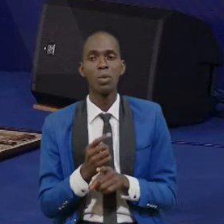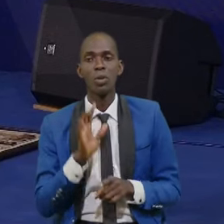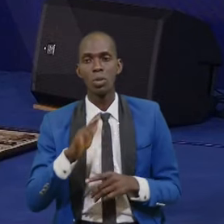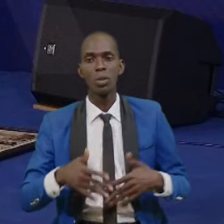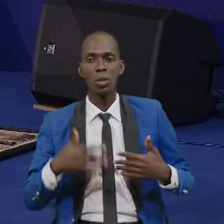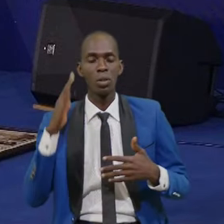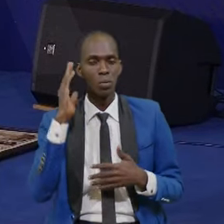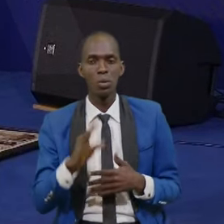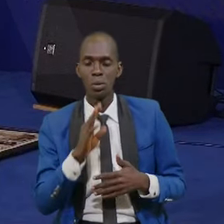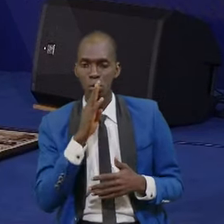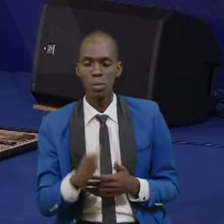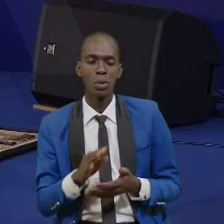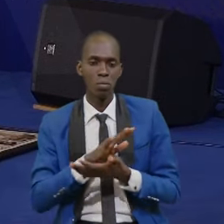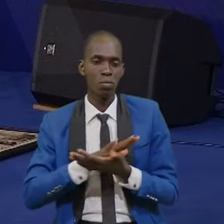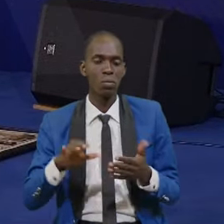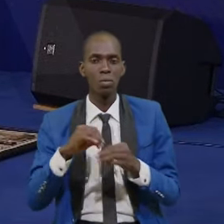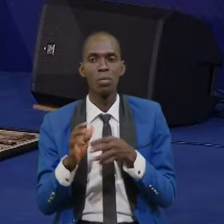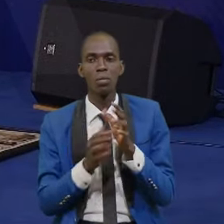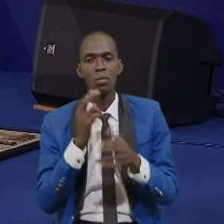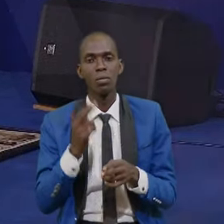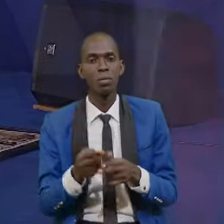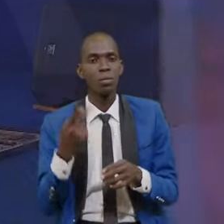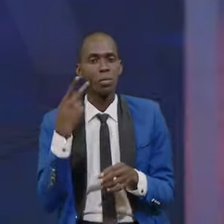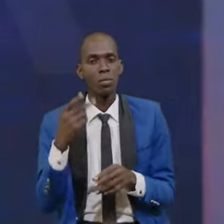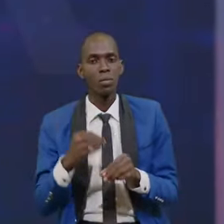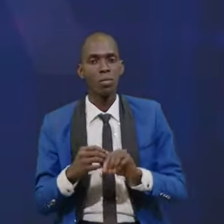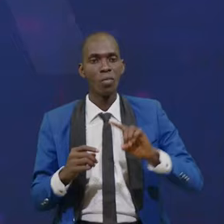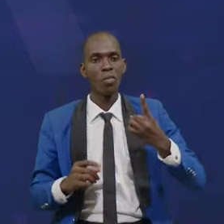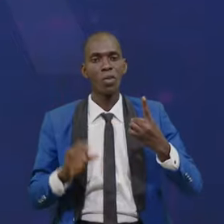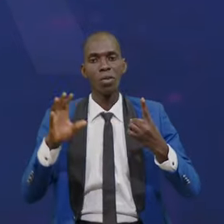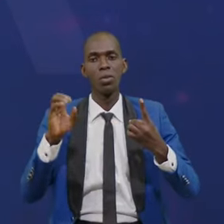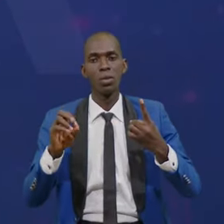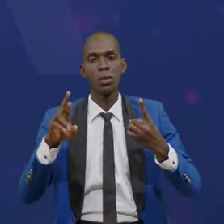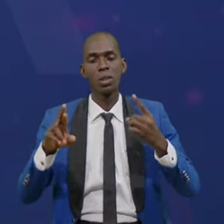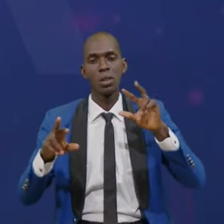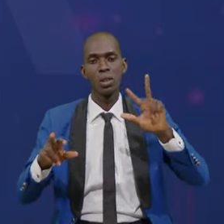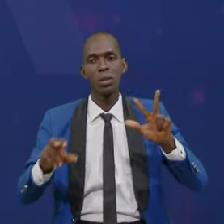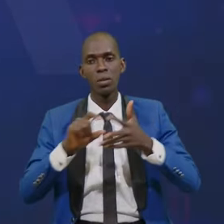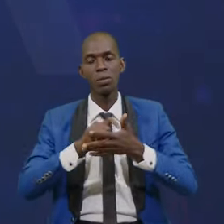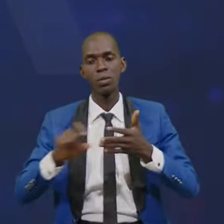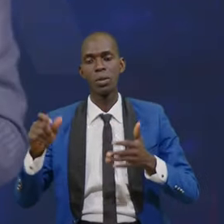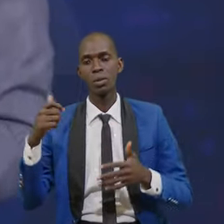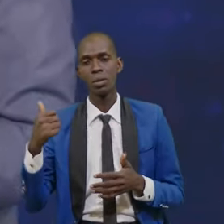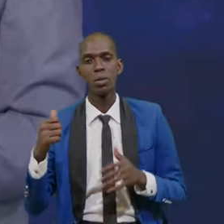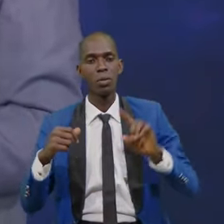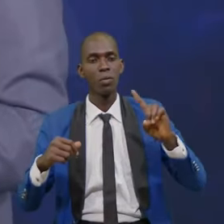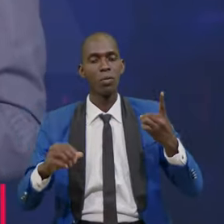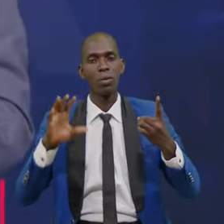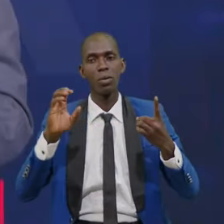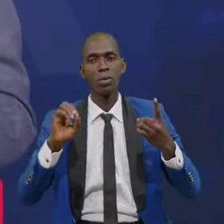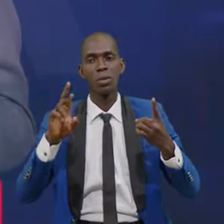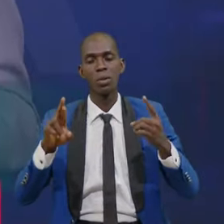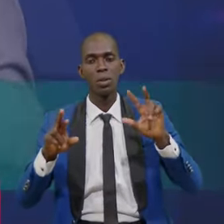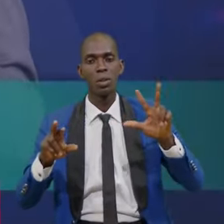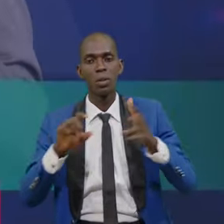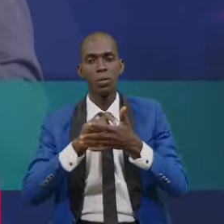be upright. We're looking at 1 Corinthians chapter 3. And I'm reading from verse 10. 1 Corinthians chapter 3.